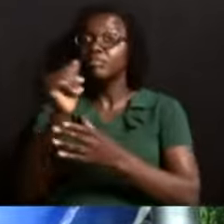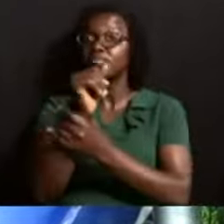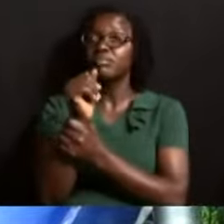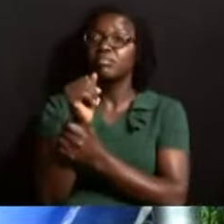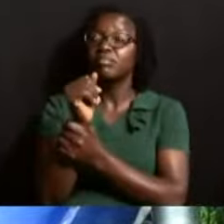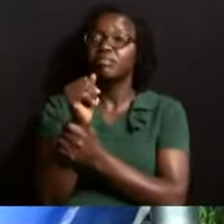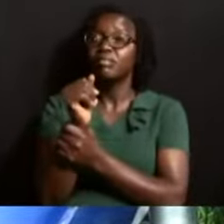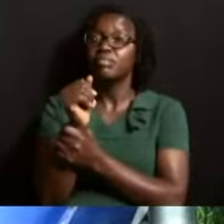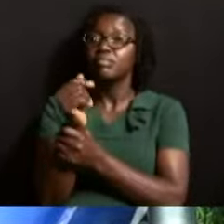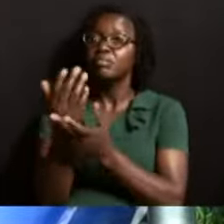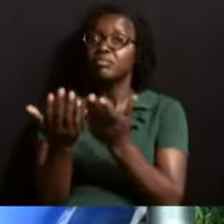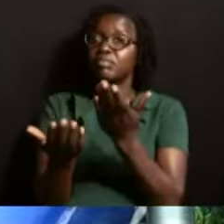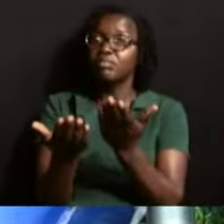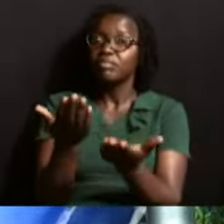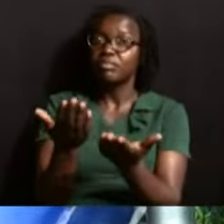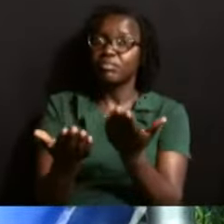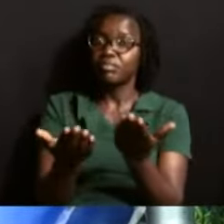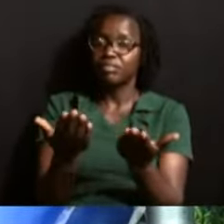even though